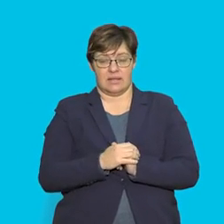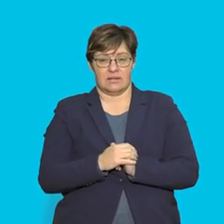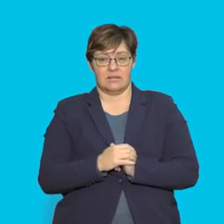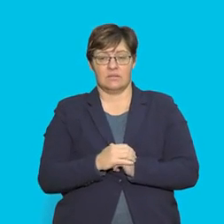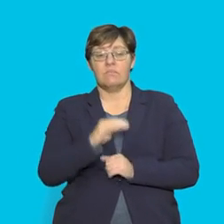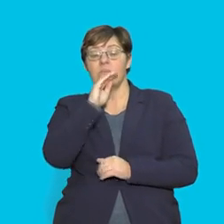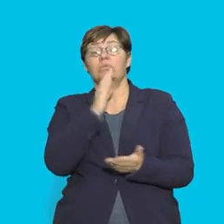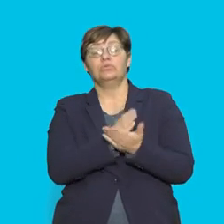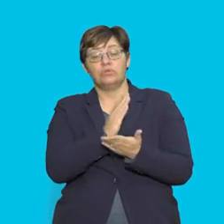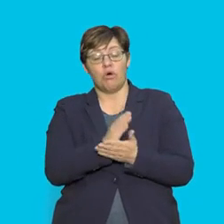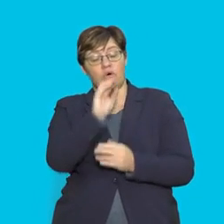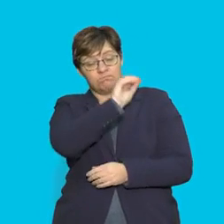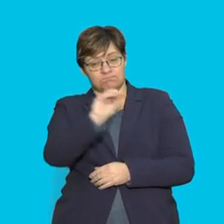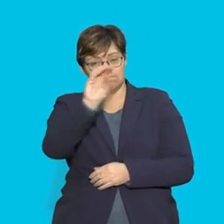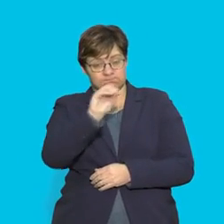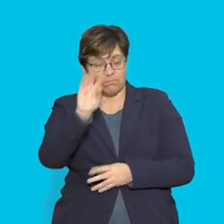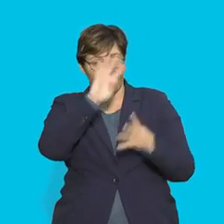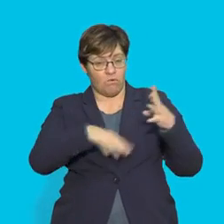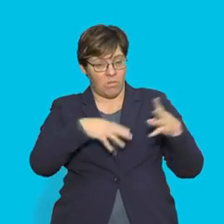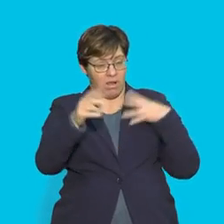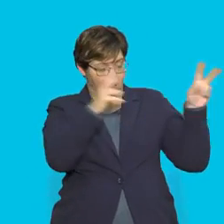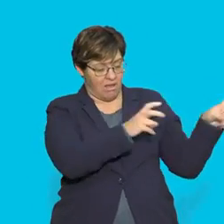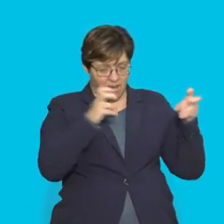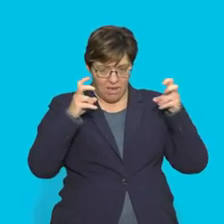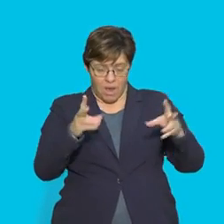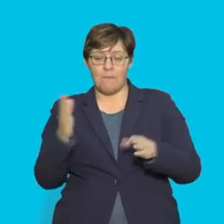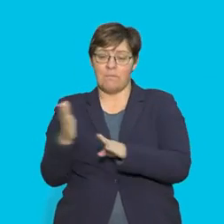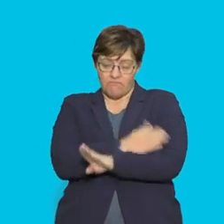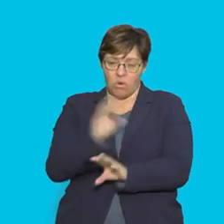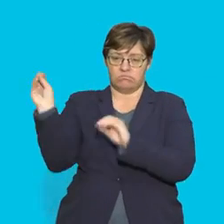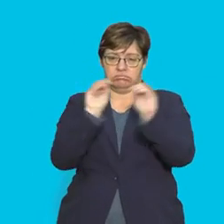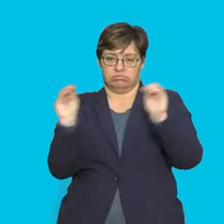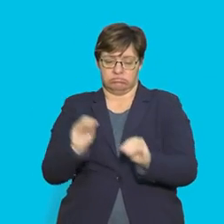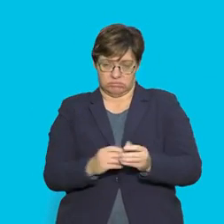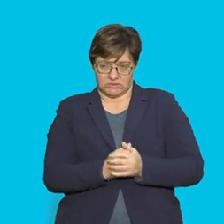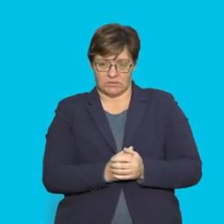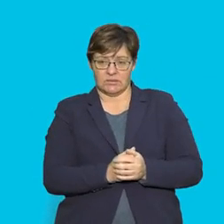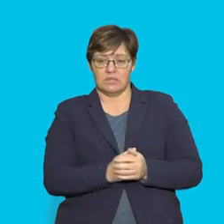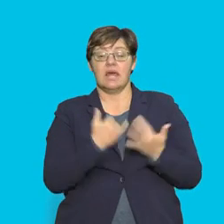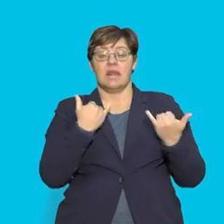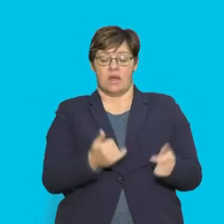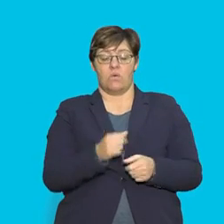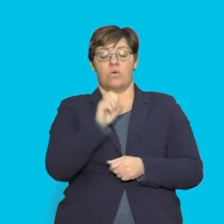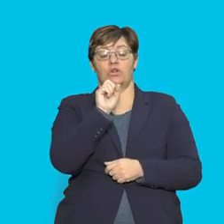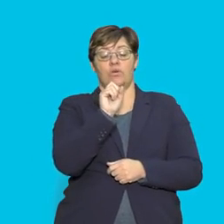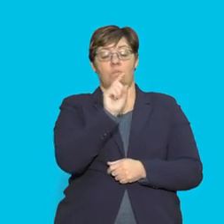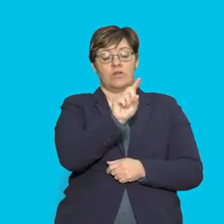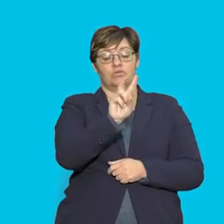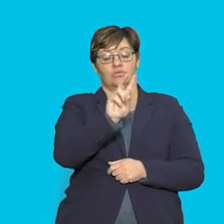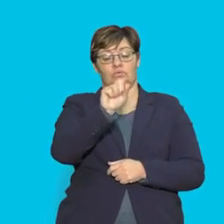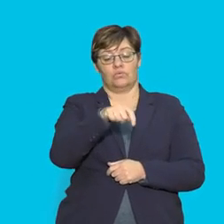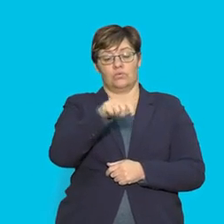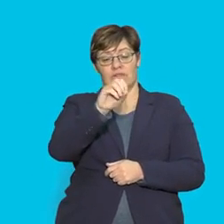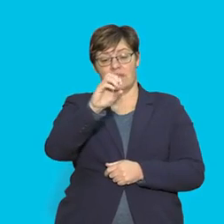this divided by I. Please make sure you start by writing the formula before substituting anything. Therefore,